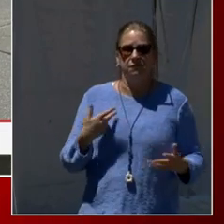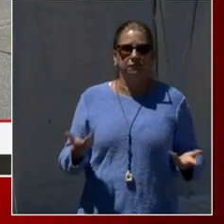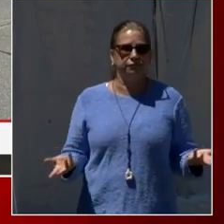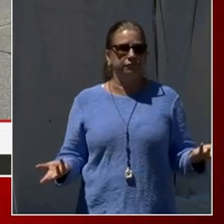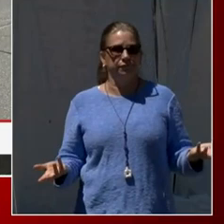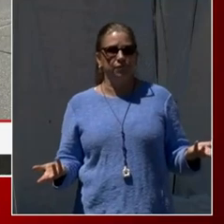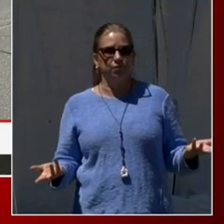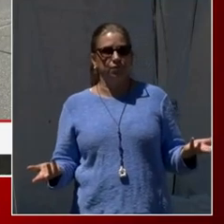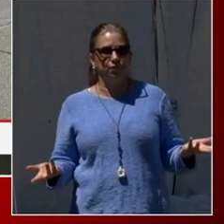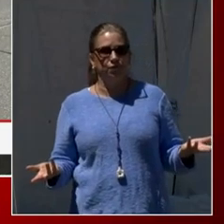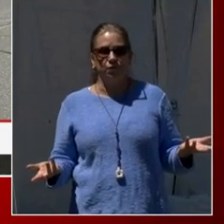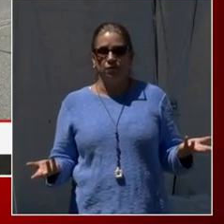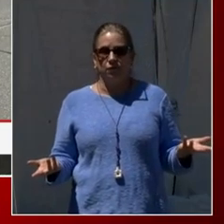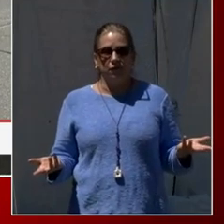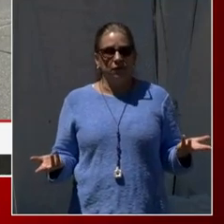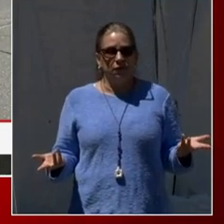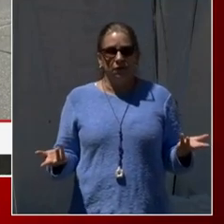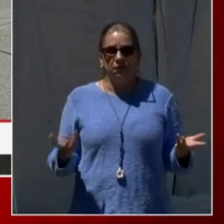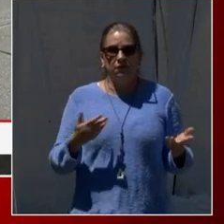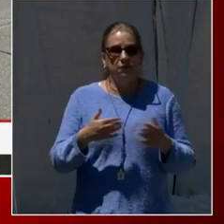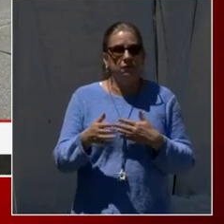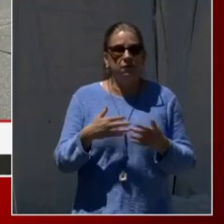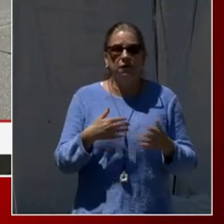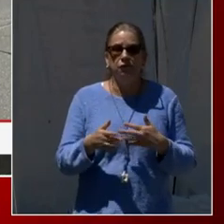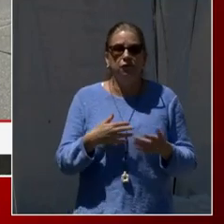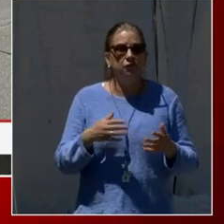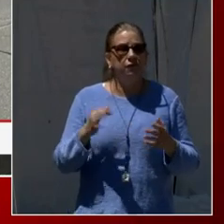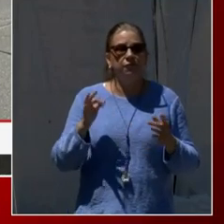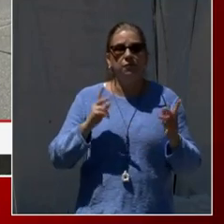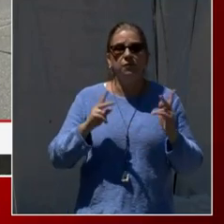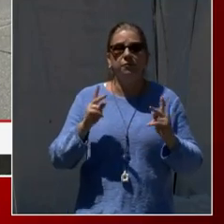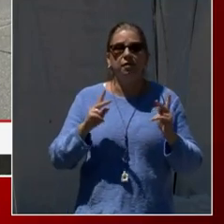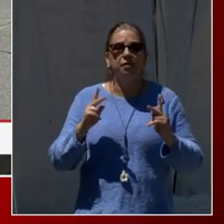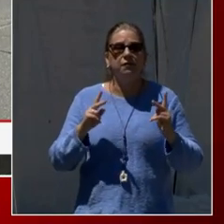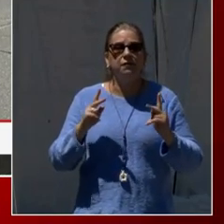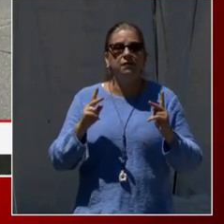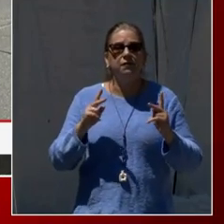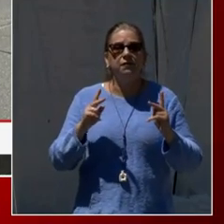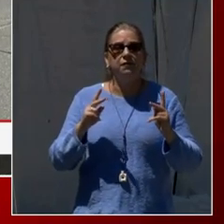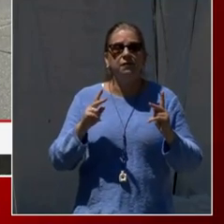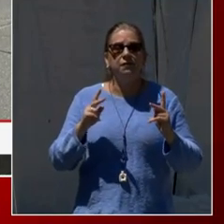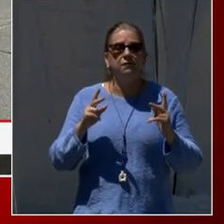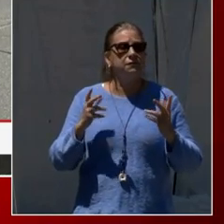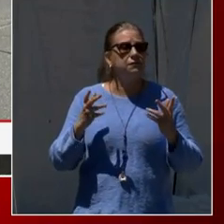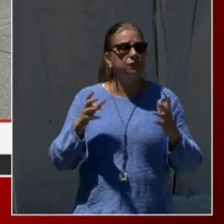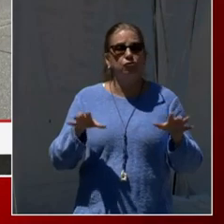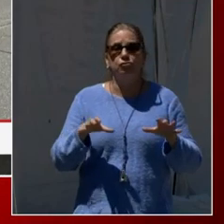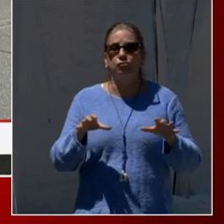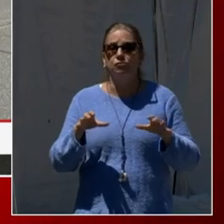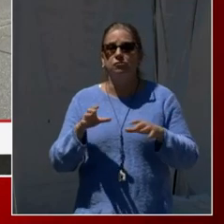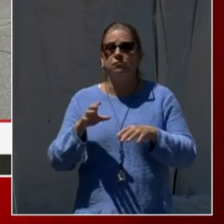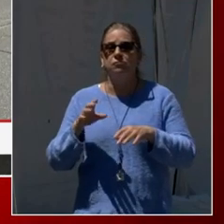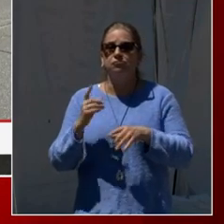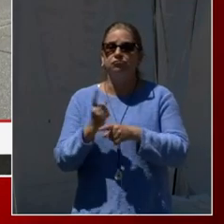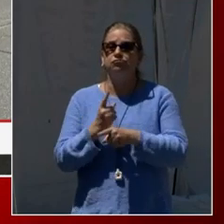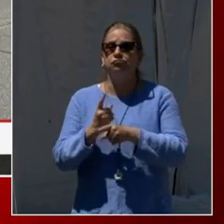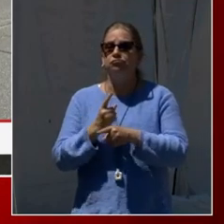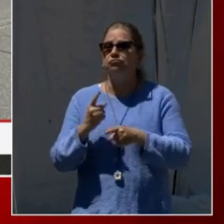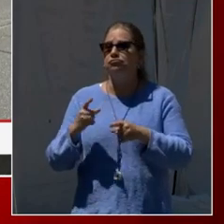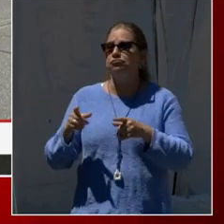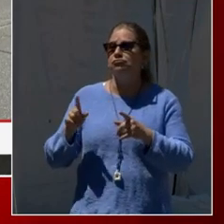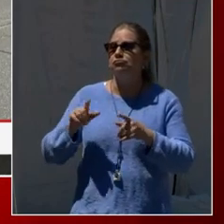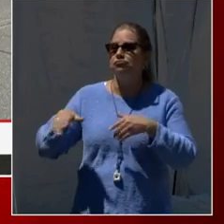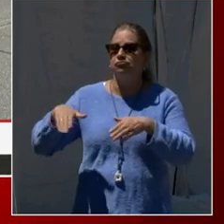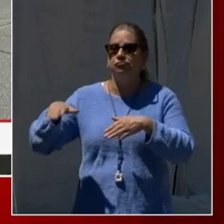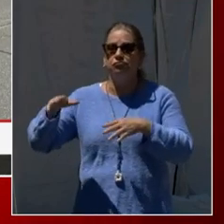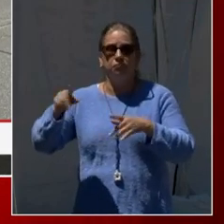are conducting activities that would be of concern to our law enforcement, individuals are still coming together in large numbers. While,